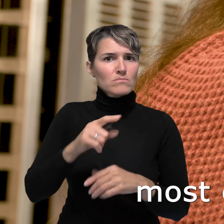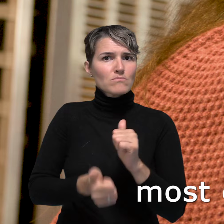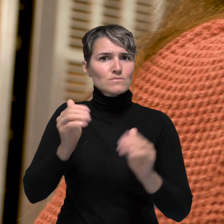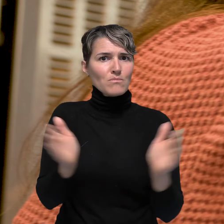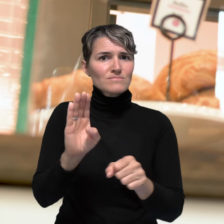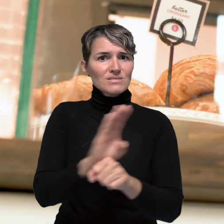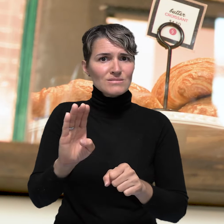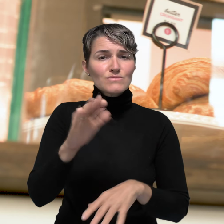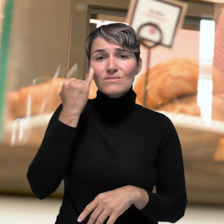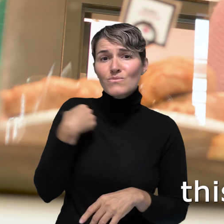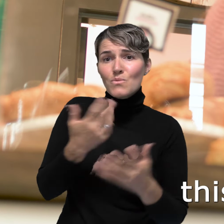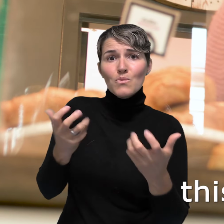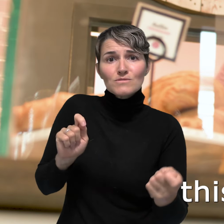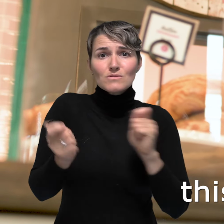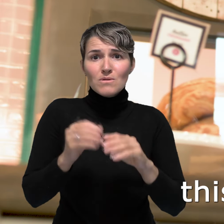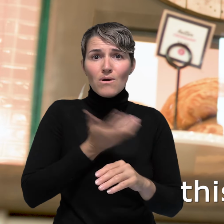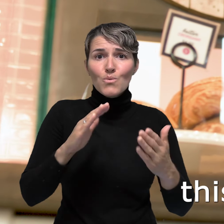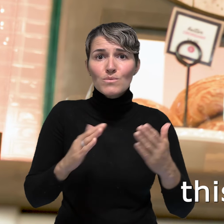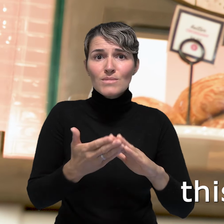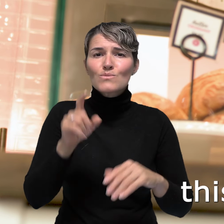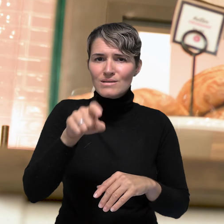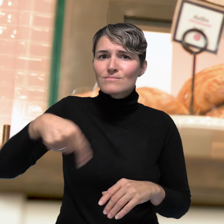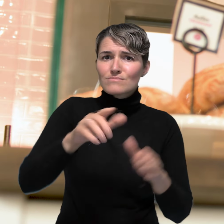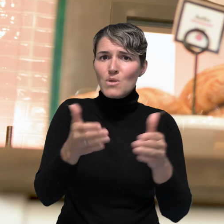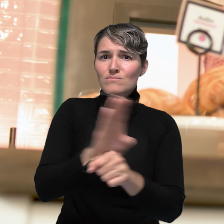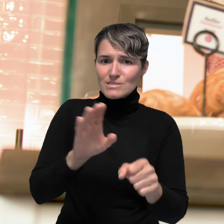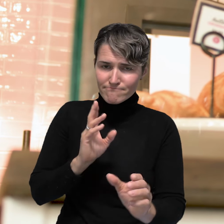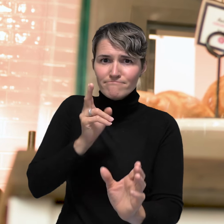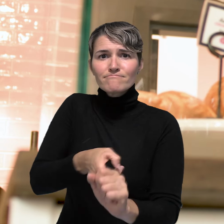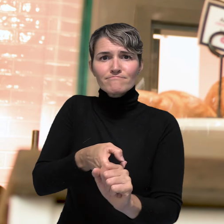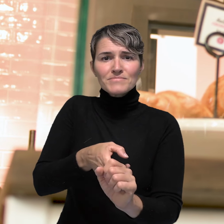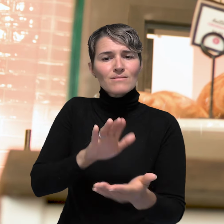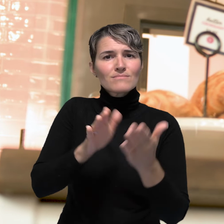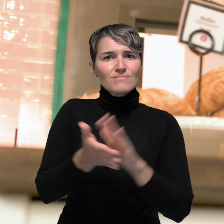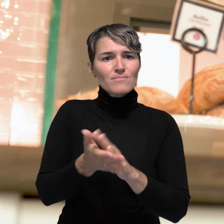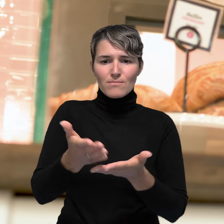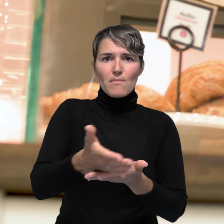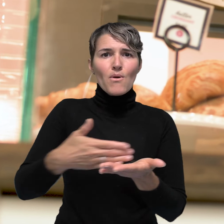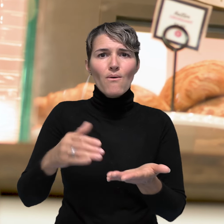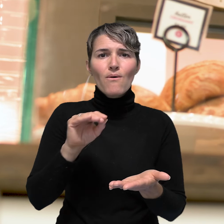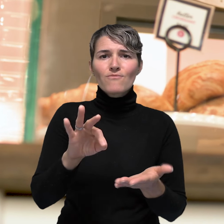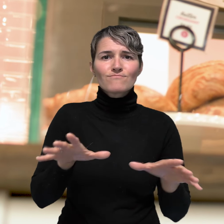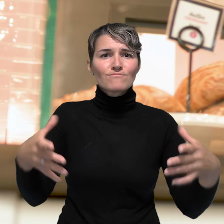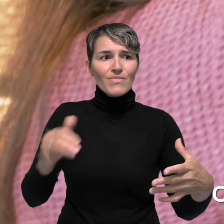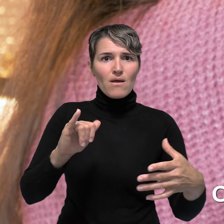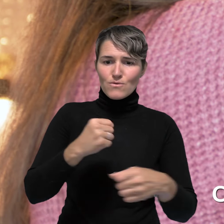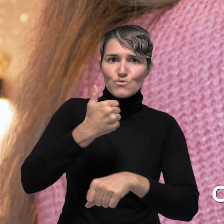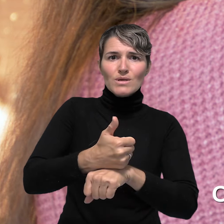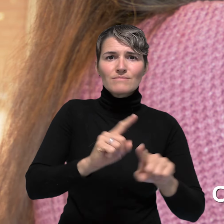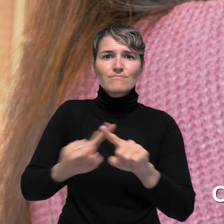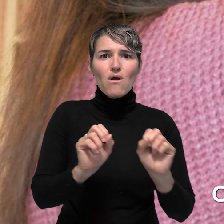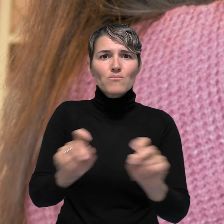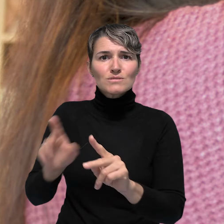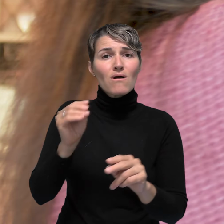small businesses. So if we want to make this change in our communities, we need small businesses to get on board and to be part of creating